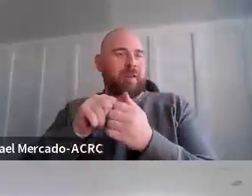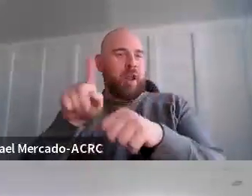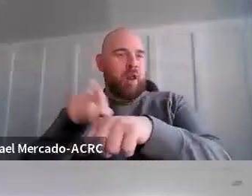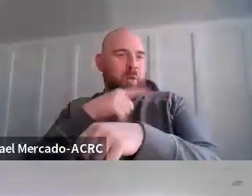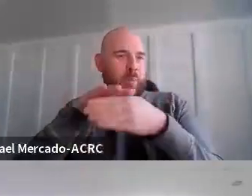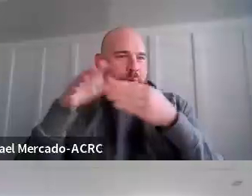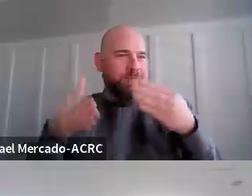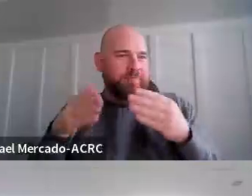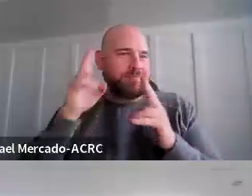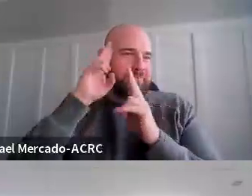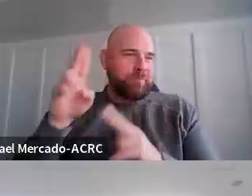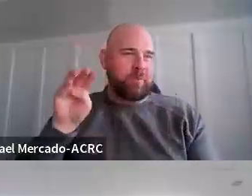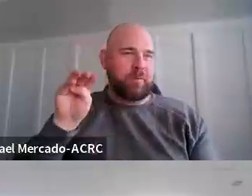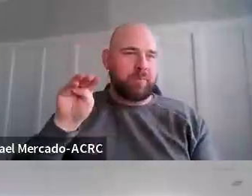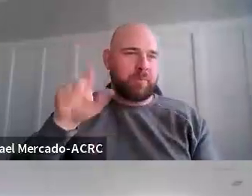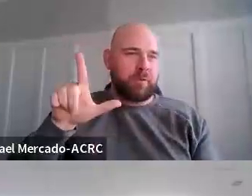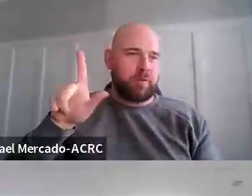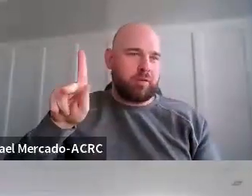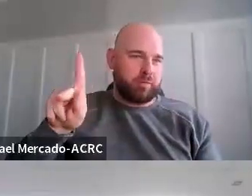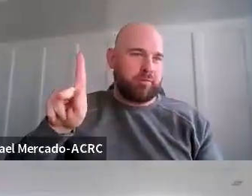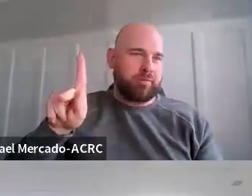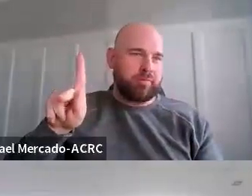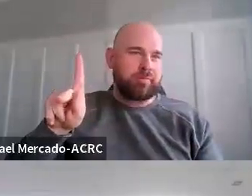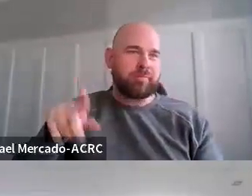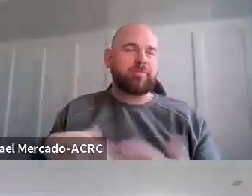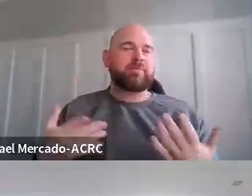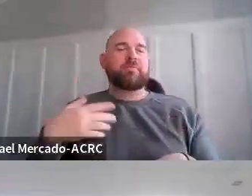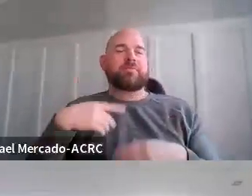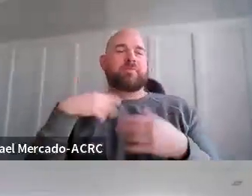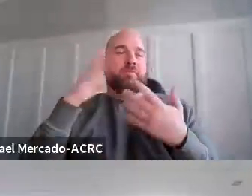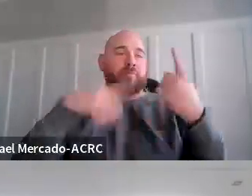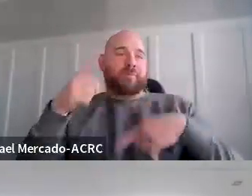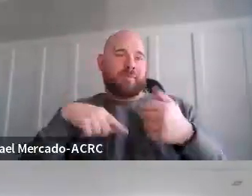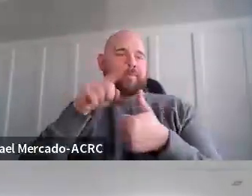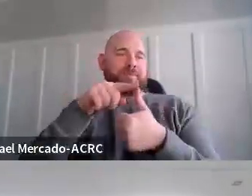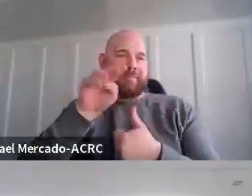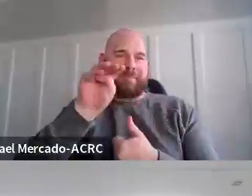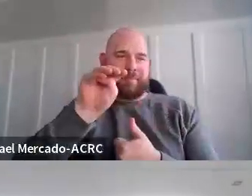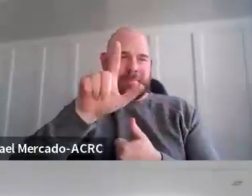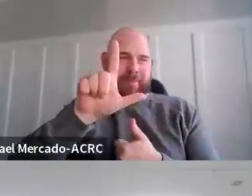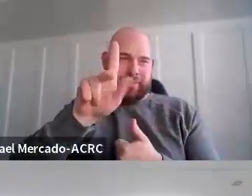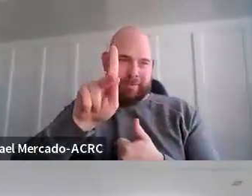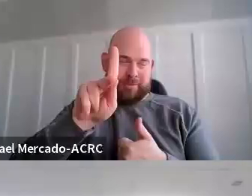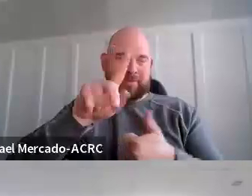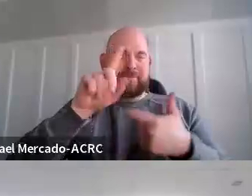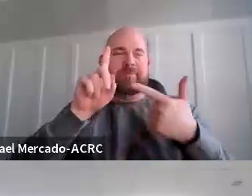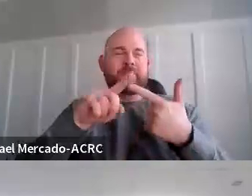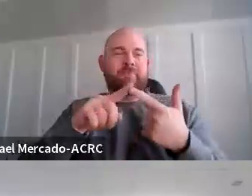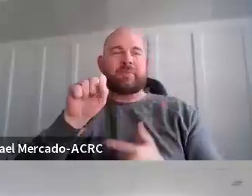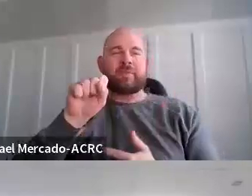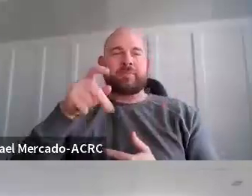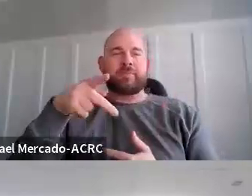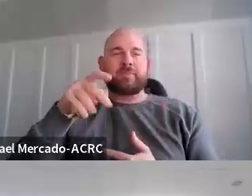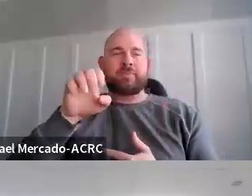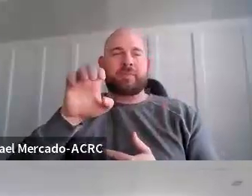So we have three signs this week. We have a long weekend honoring Martin Luther King. So our first